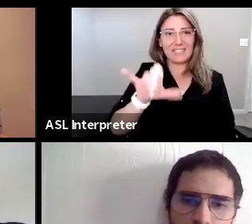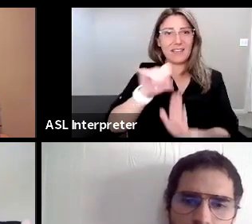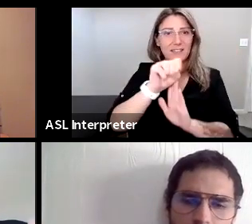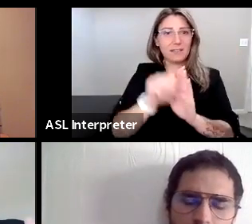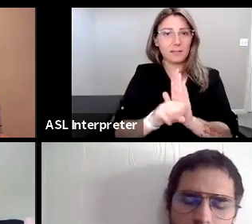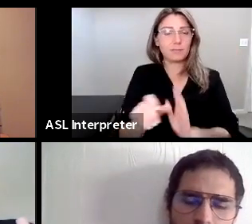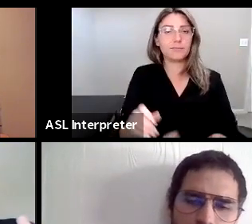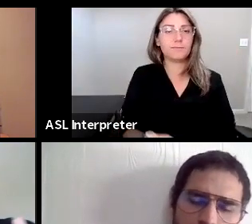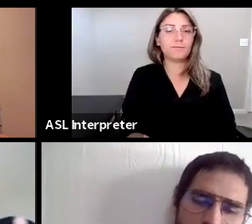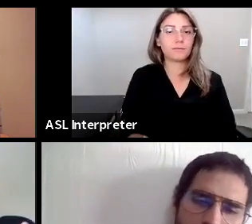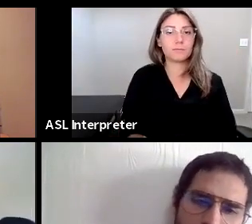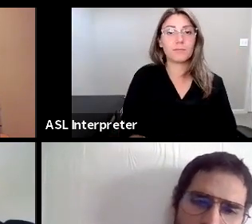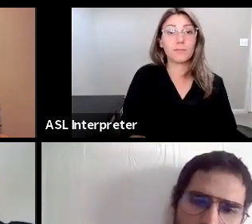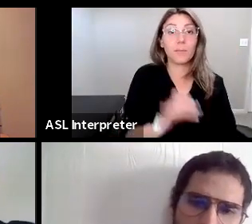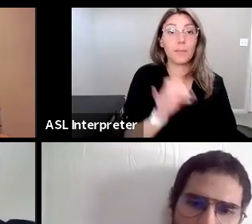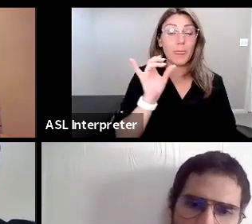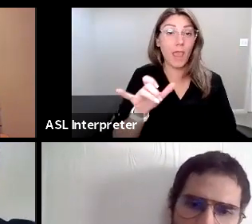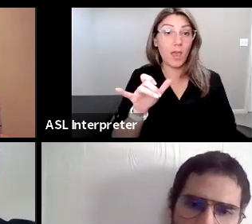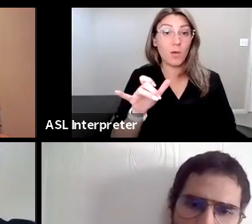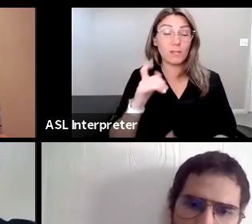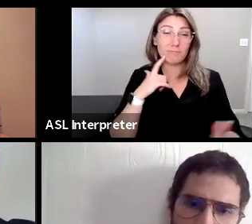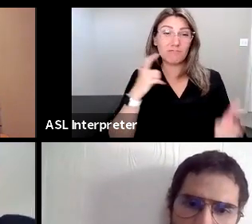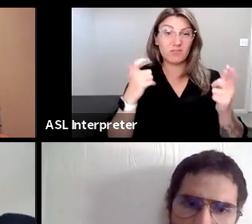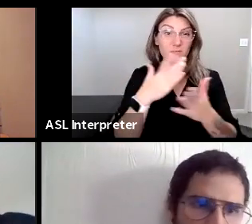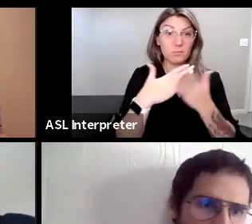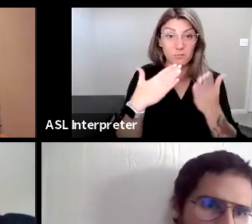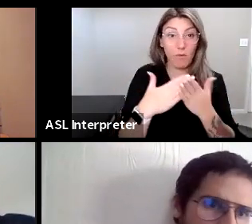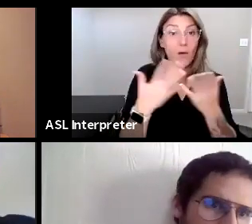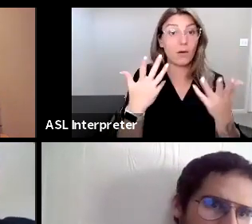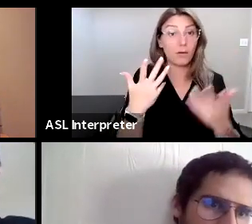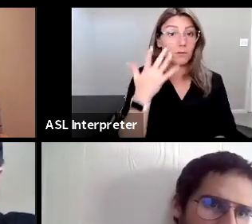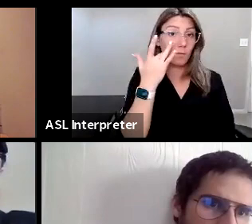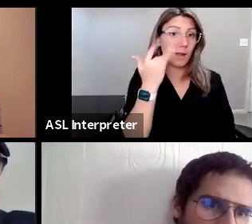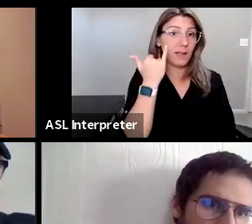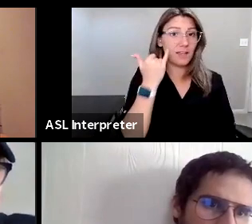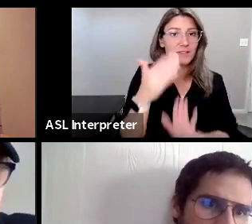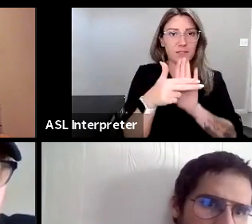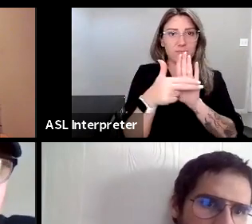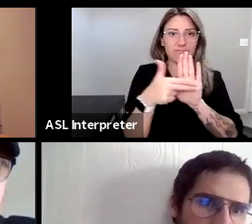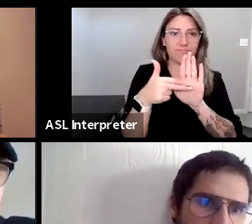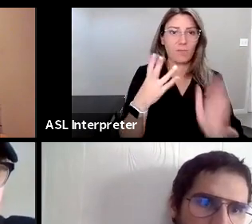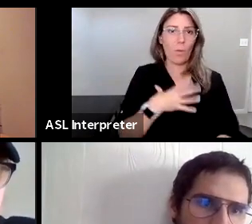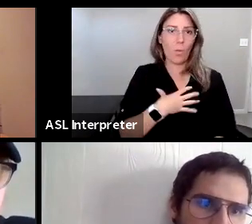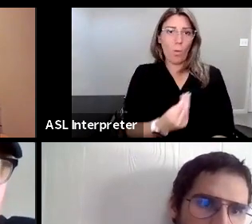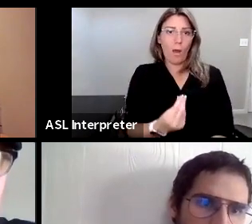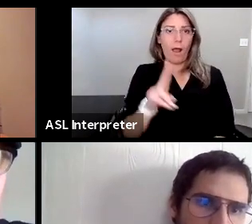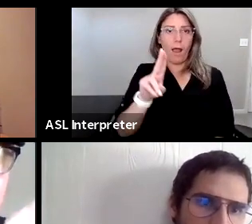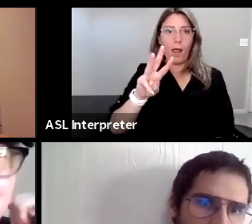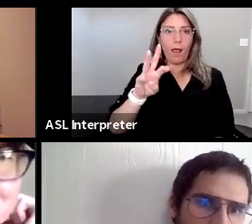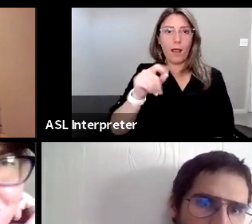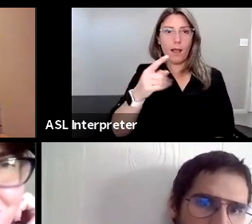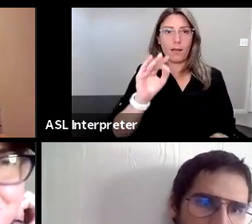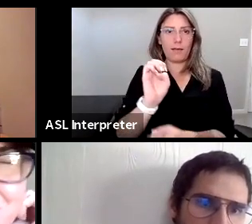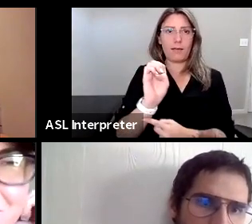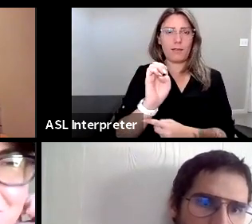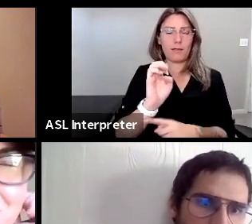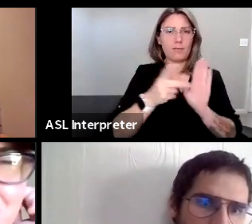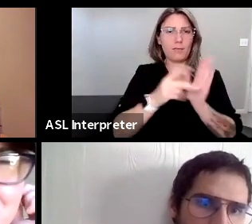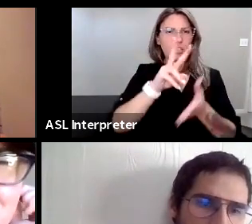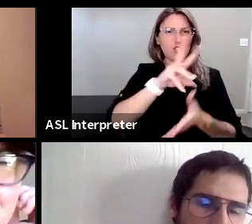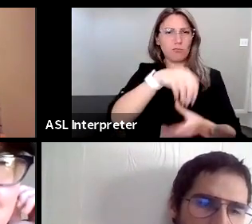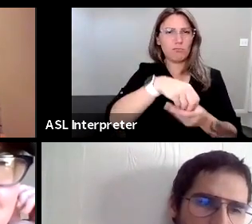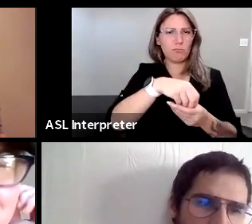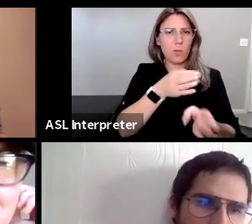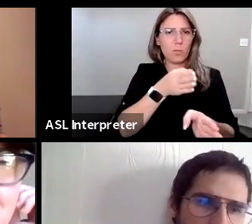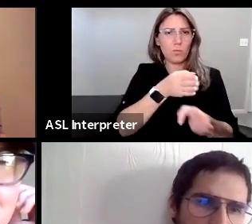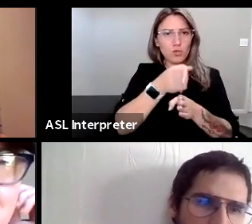And so that was a huge contention as to if you're labeled white, then you're included in the majority